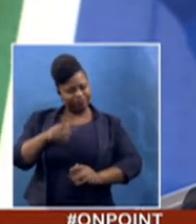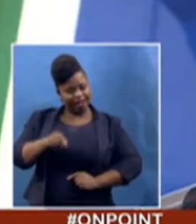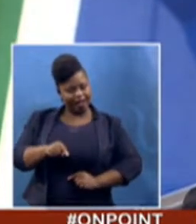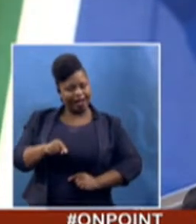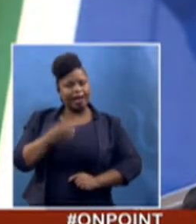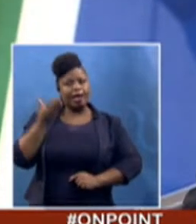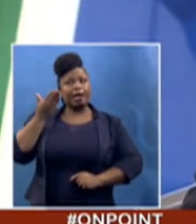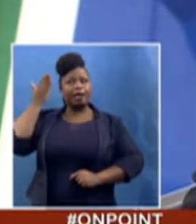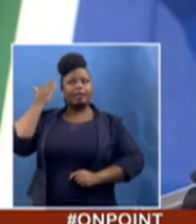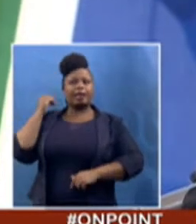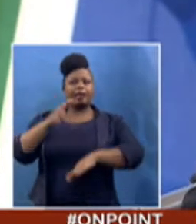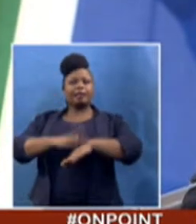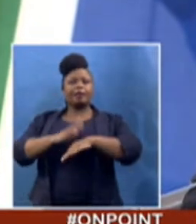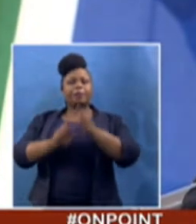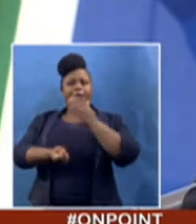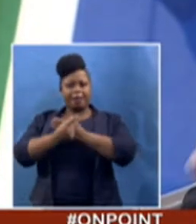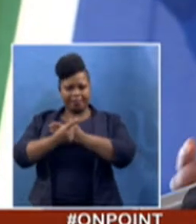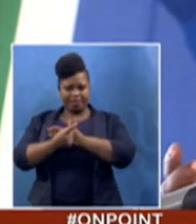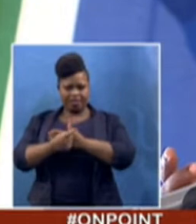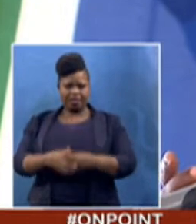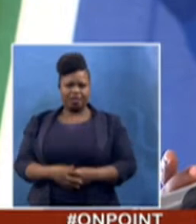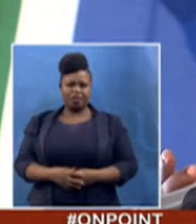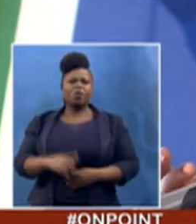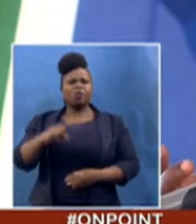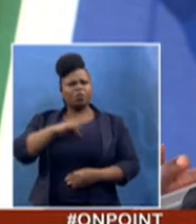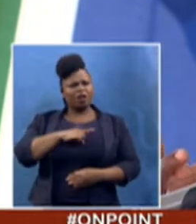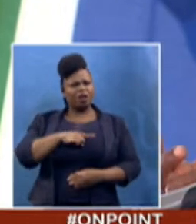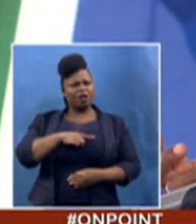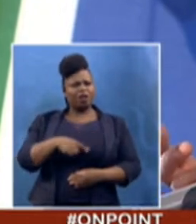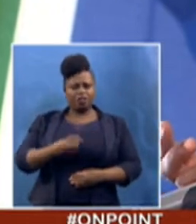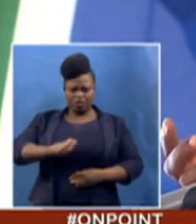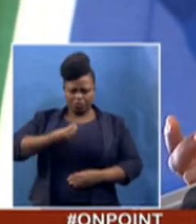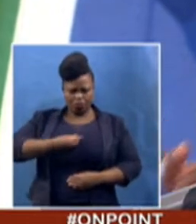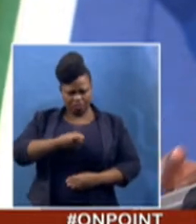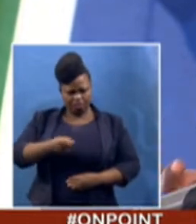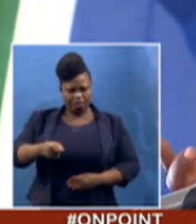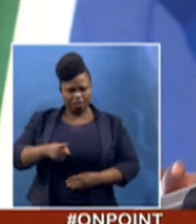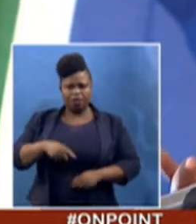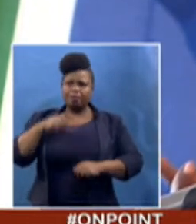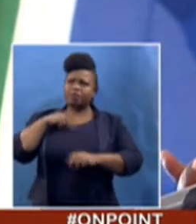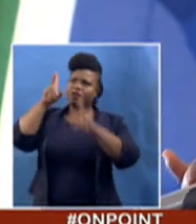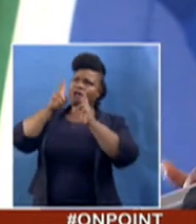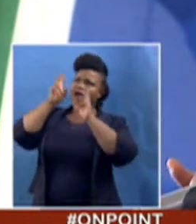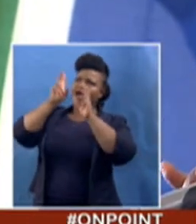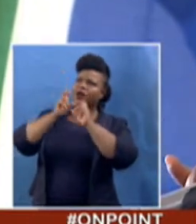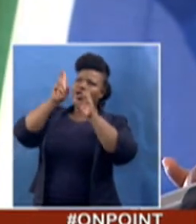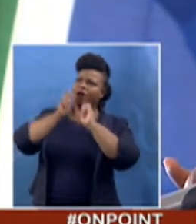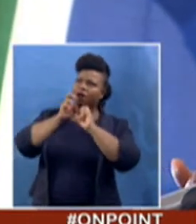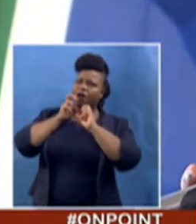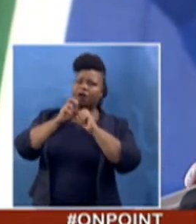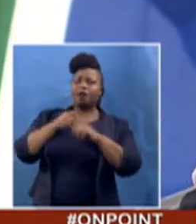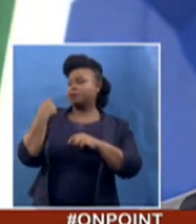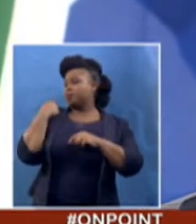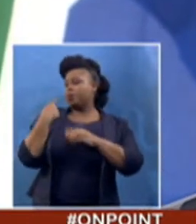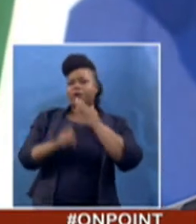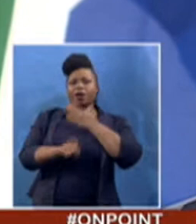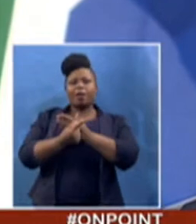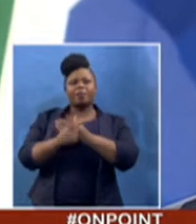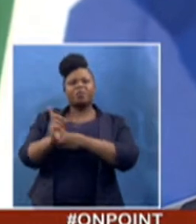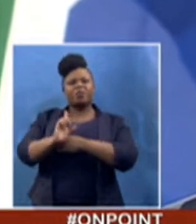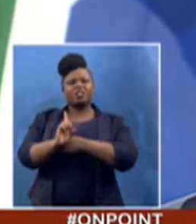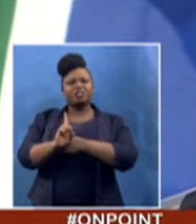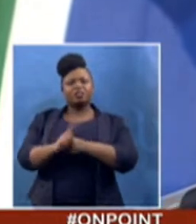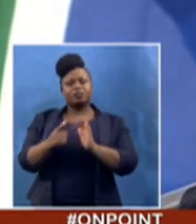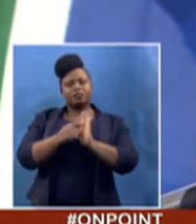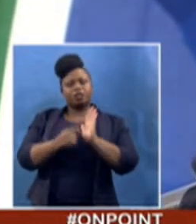day, because they need to hear where we were on the 27th of